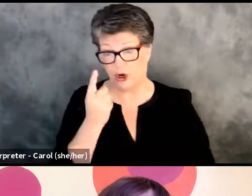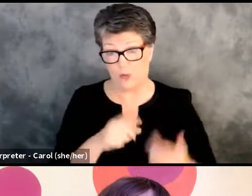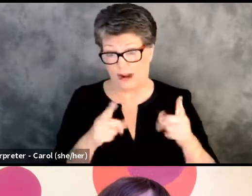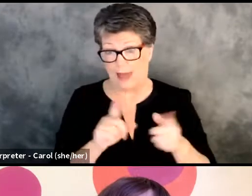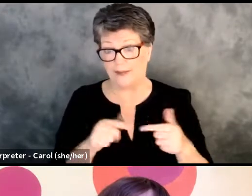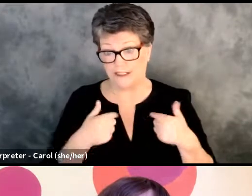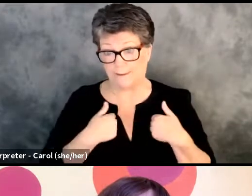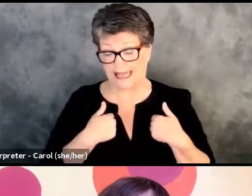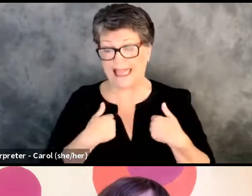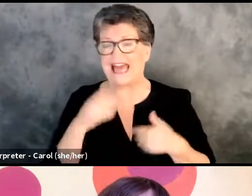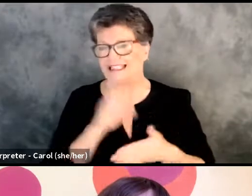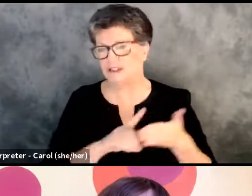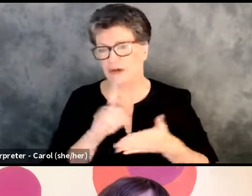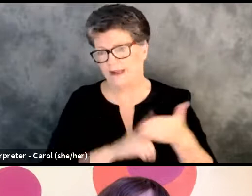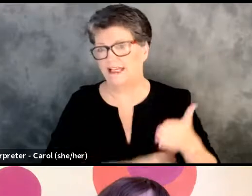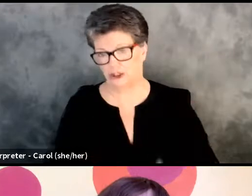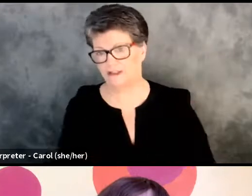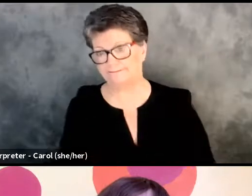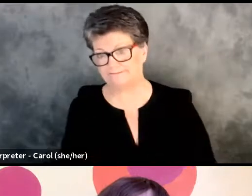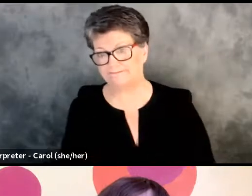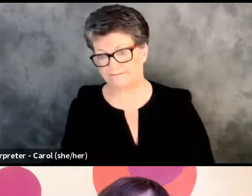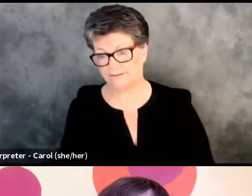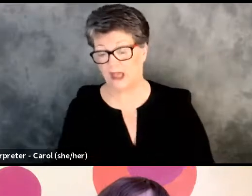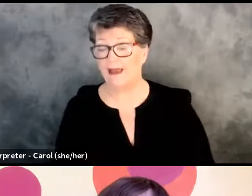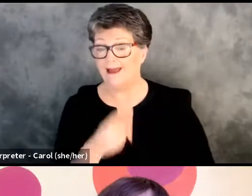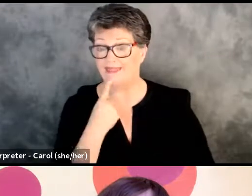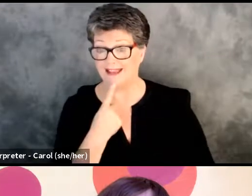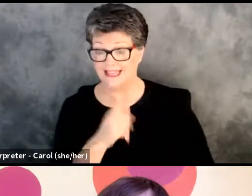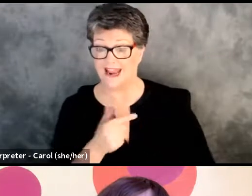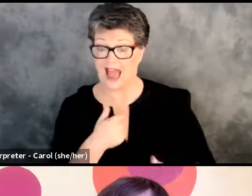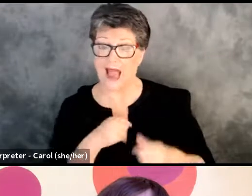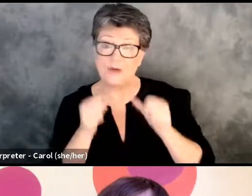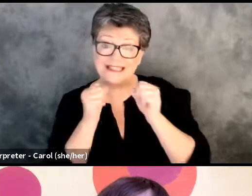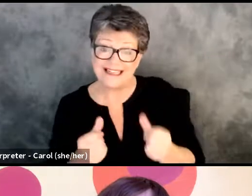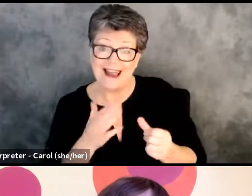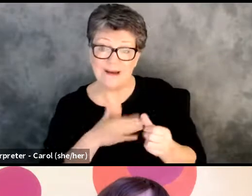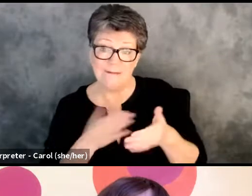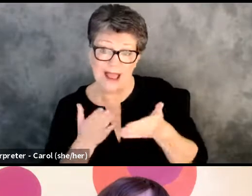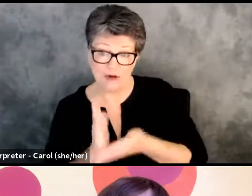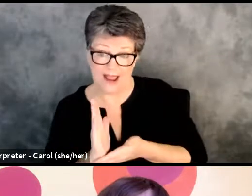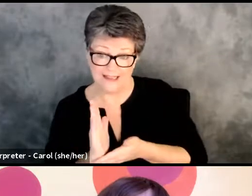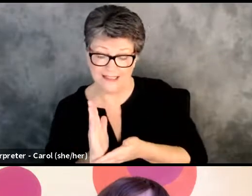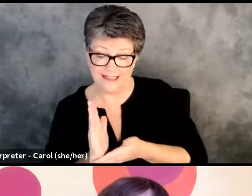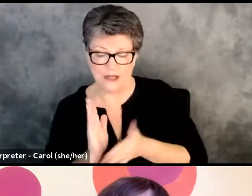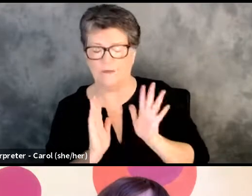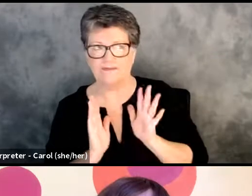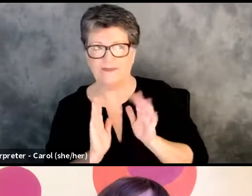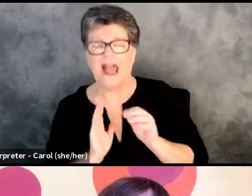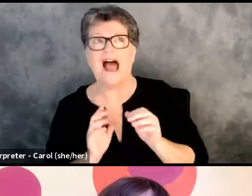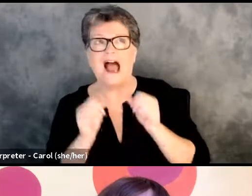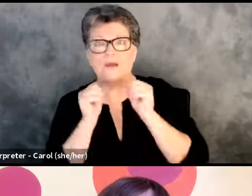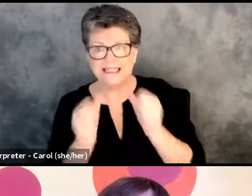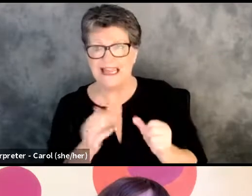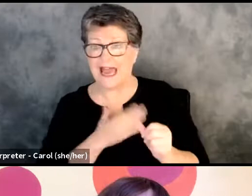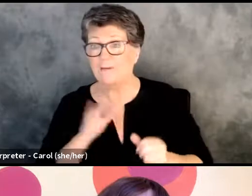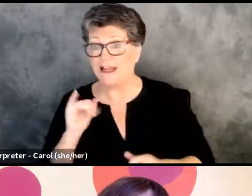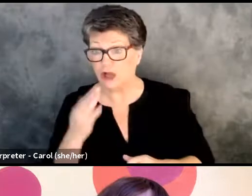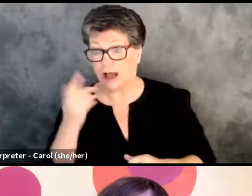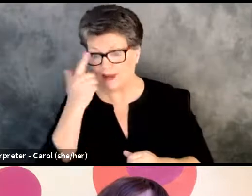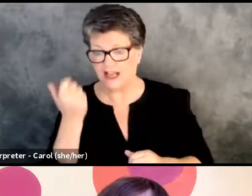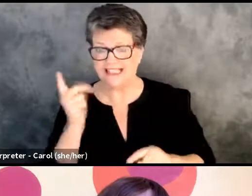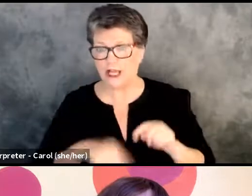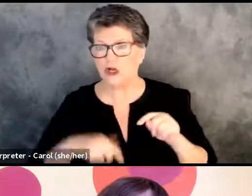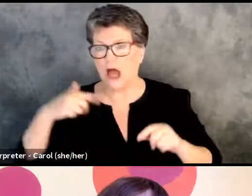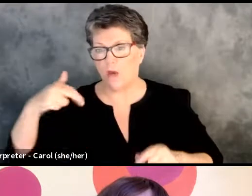to me as discrimination. They said I was denied my right. No, I was denied my job because I couldn't